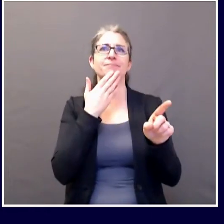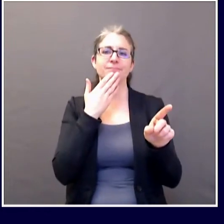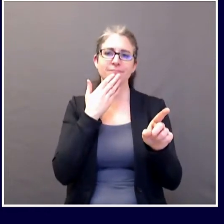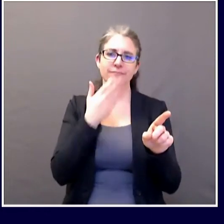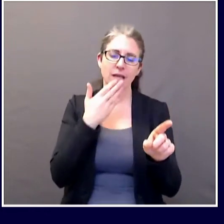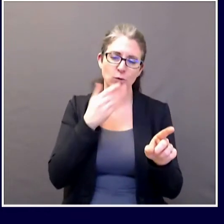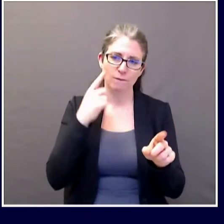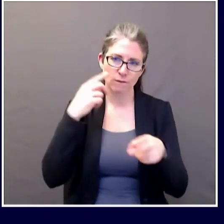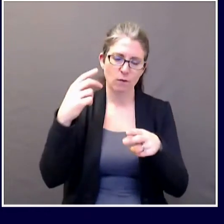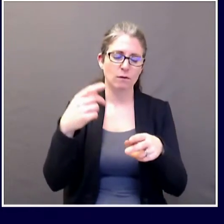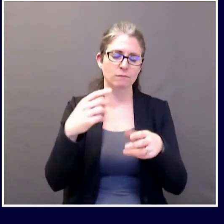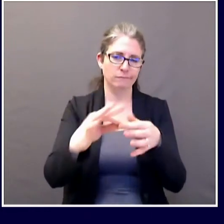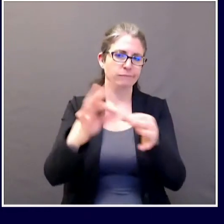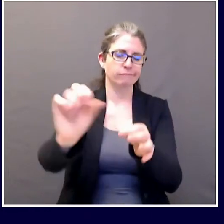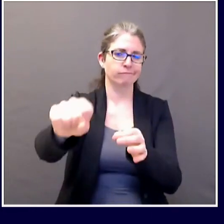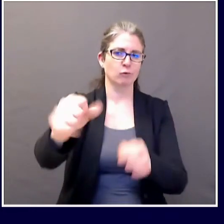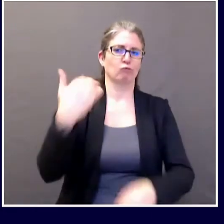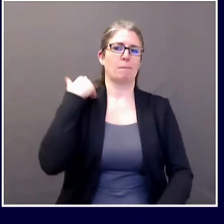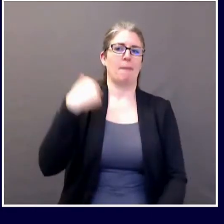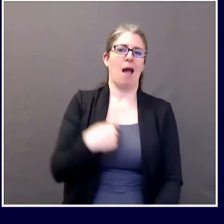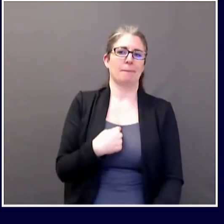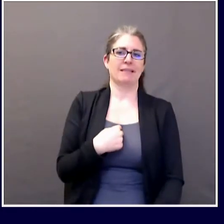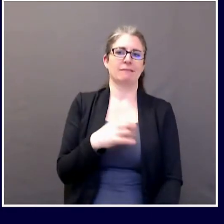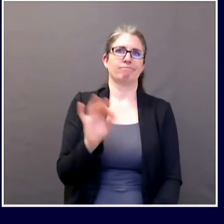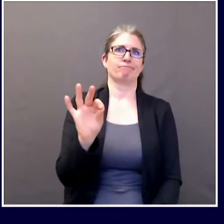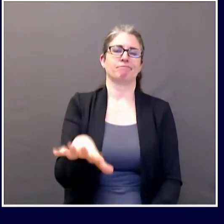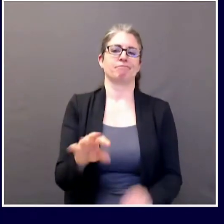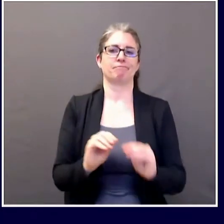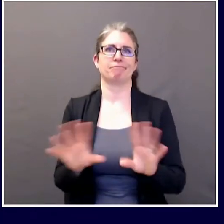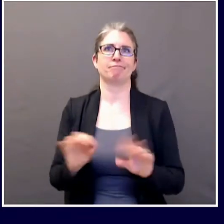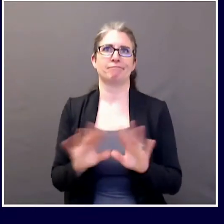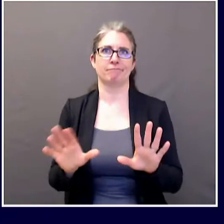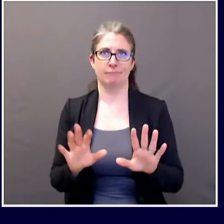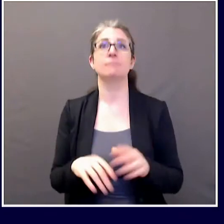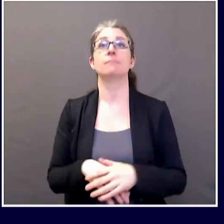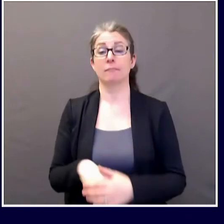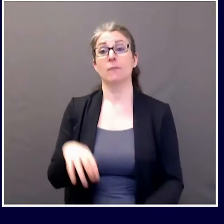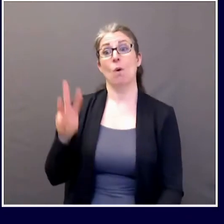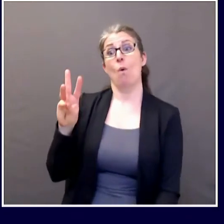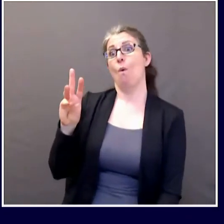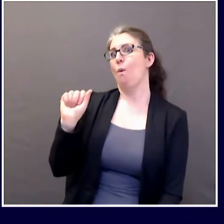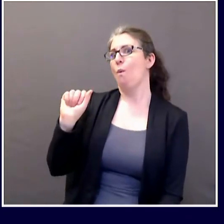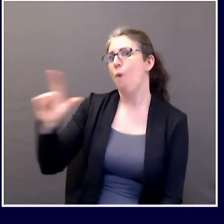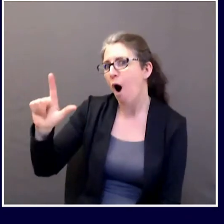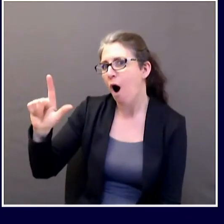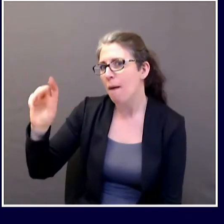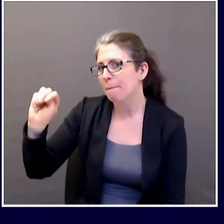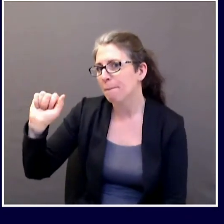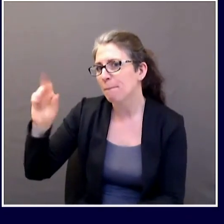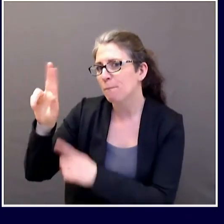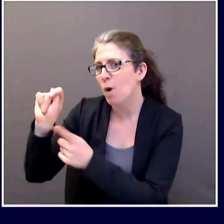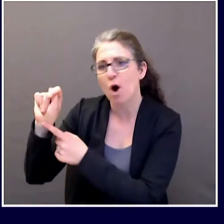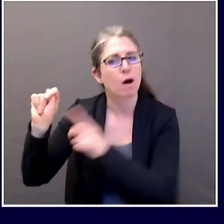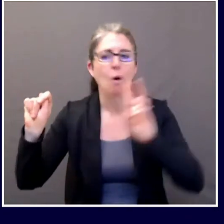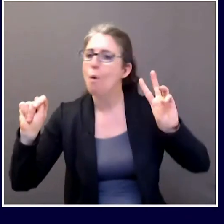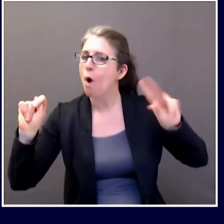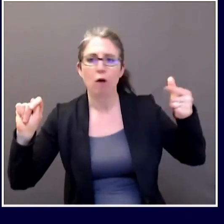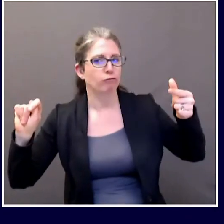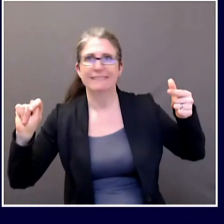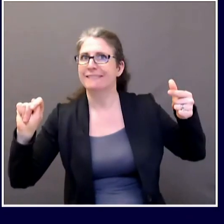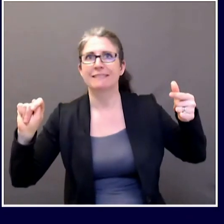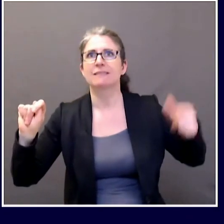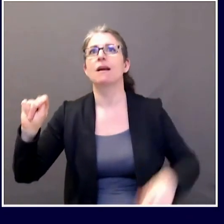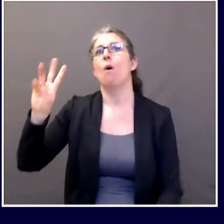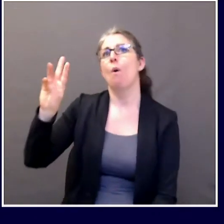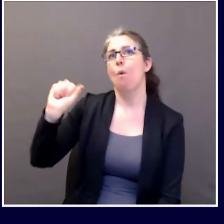soon, Walgreens. Again, the supply that's being used by Walmart now and soon Walgreens is distinct from and